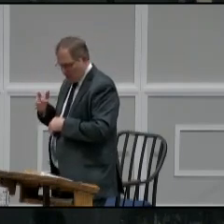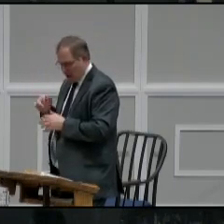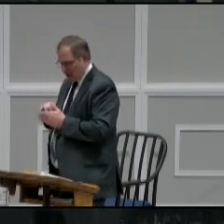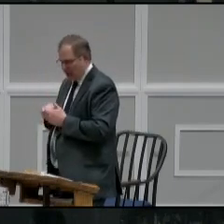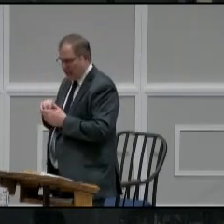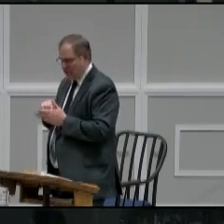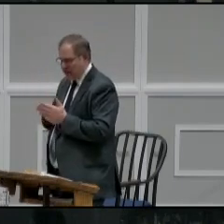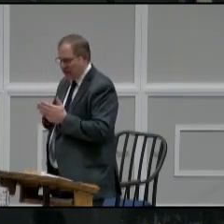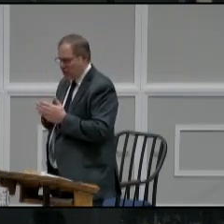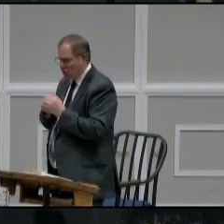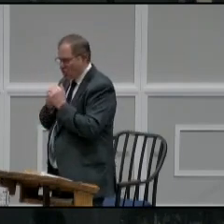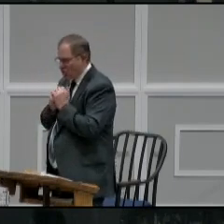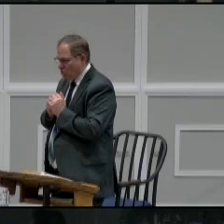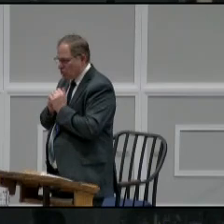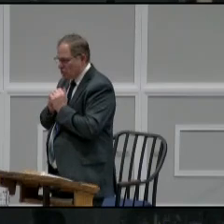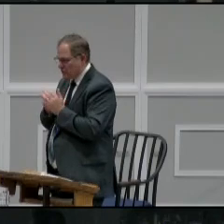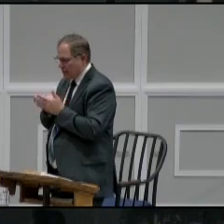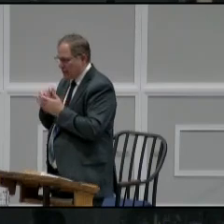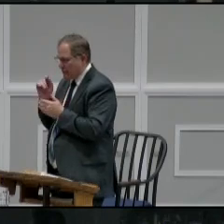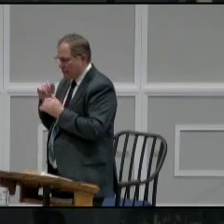It just happened.